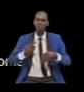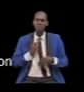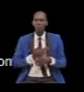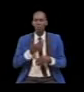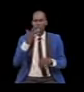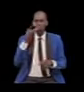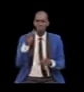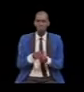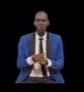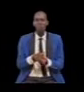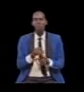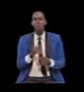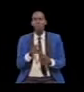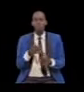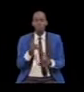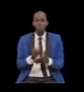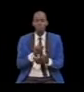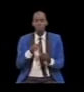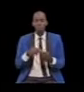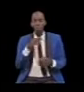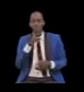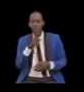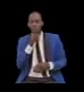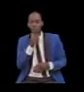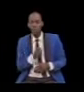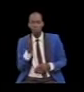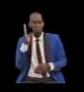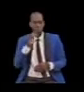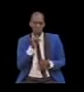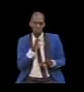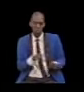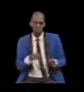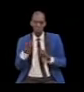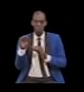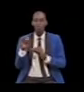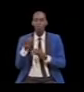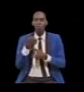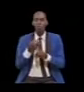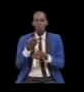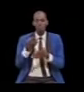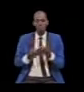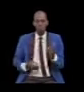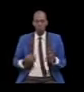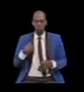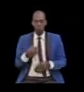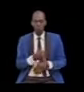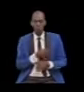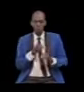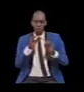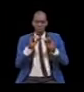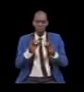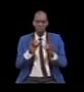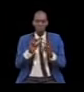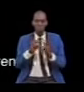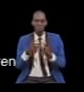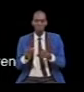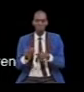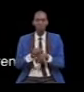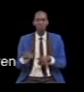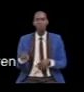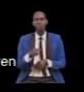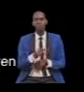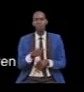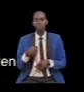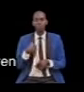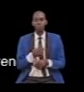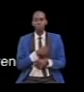old, they will not depart from what we teach or train them for. We're going